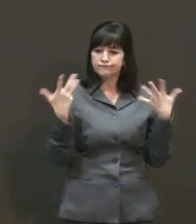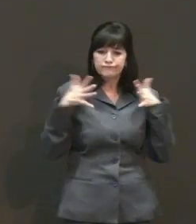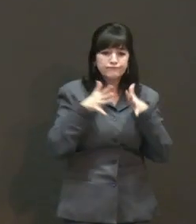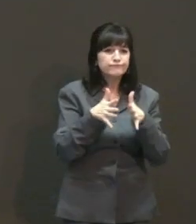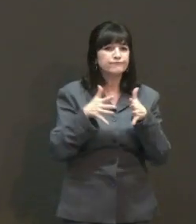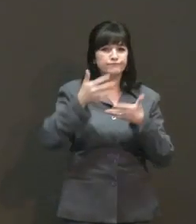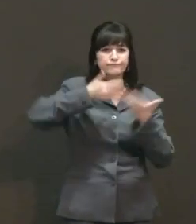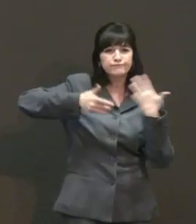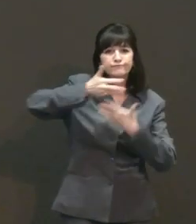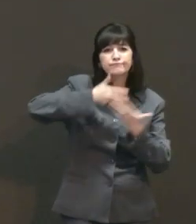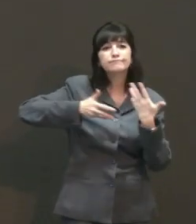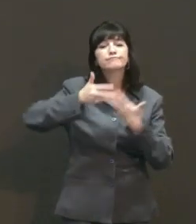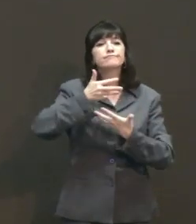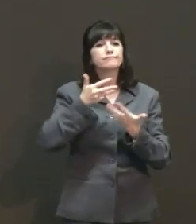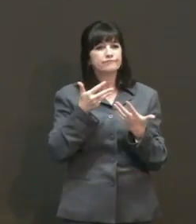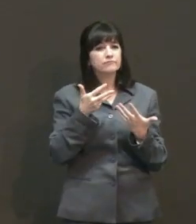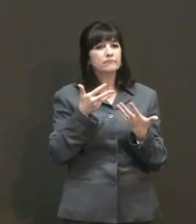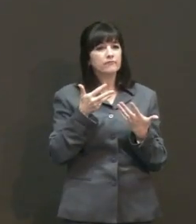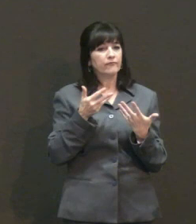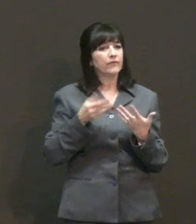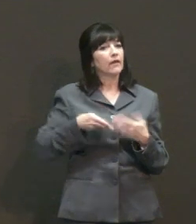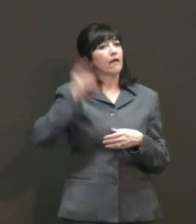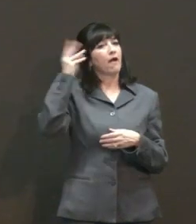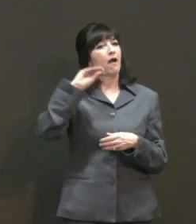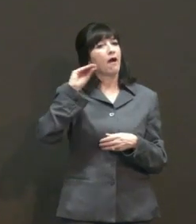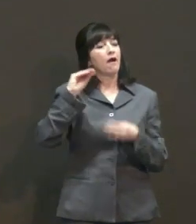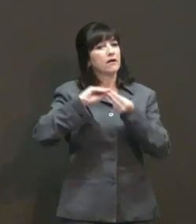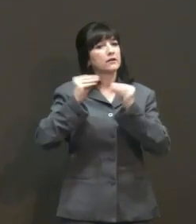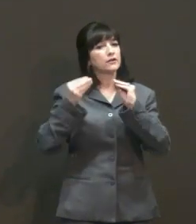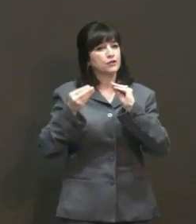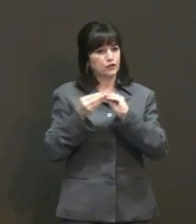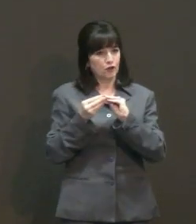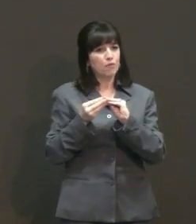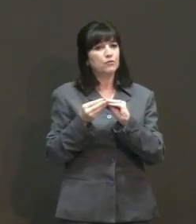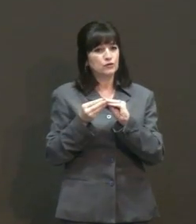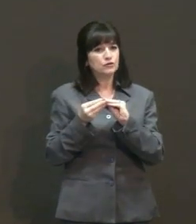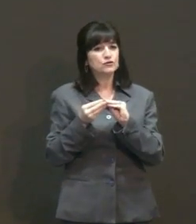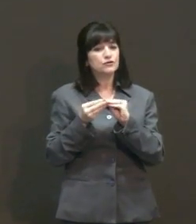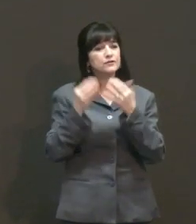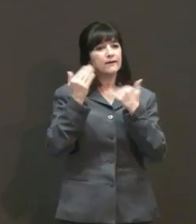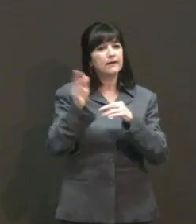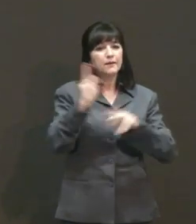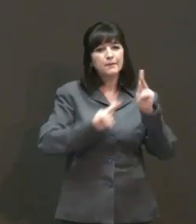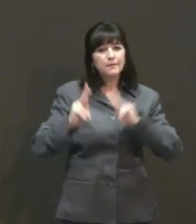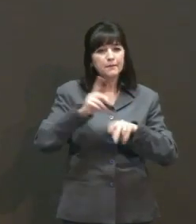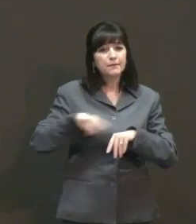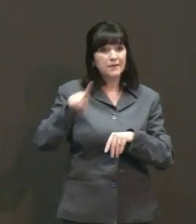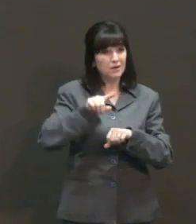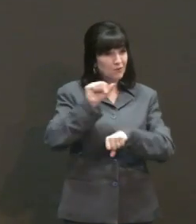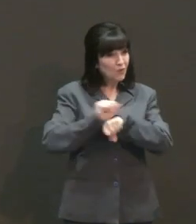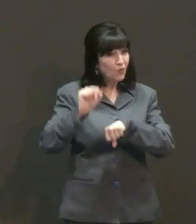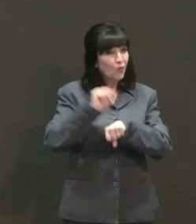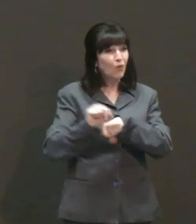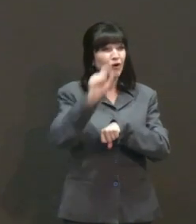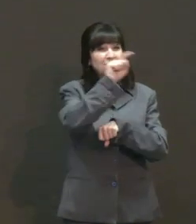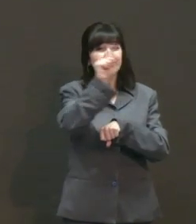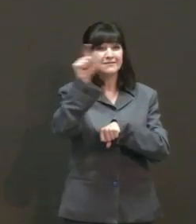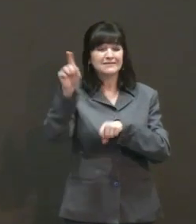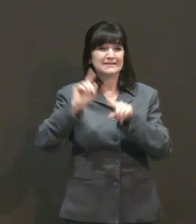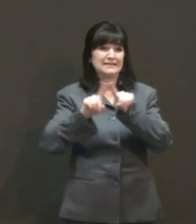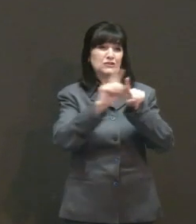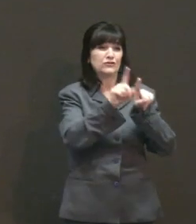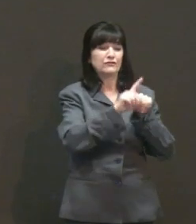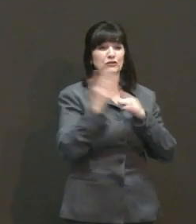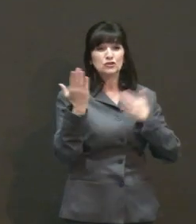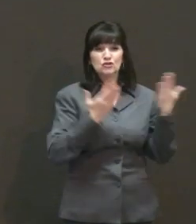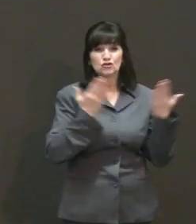we have higher numbers of minority populations or percentage of individuals who are working in the service industry, which